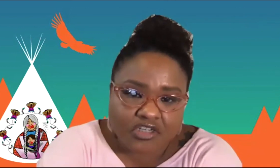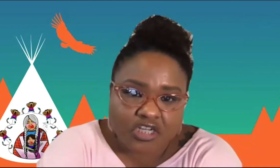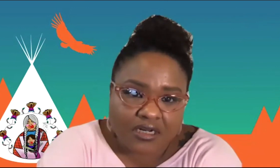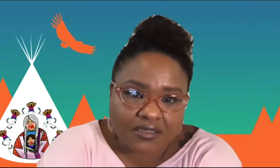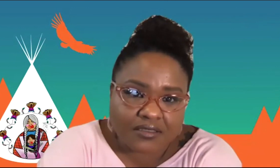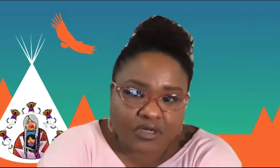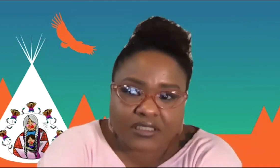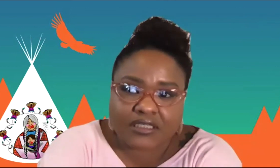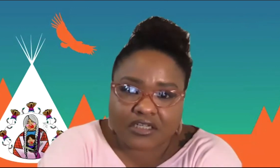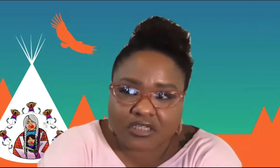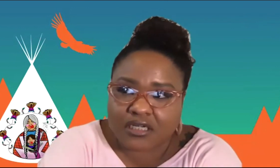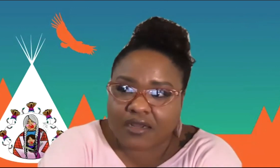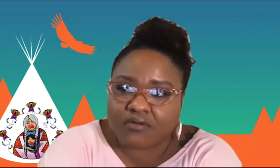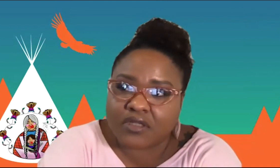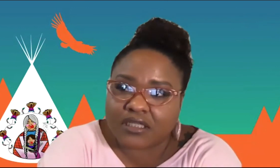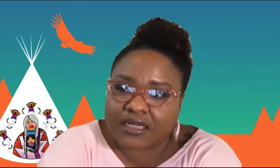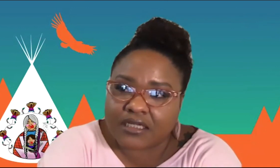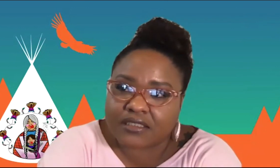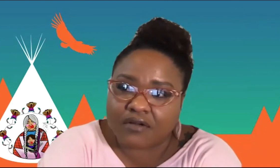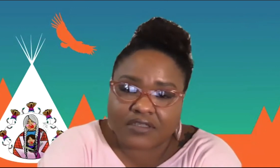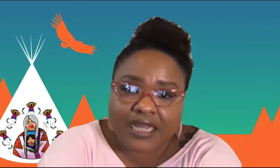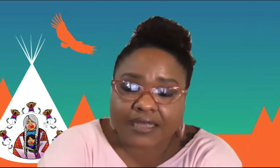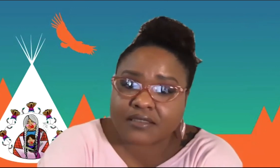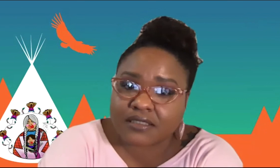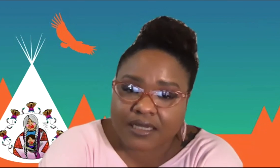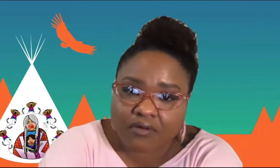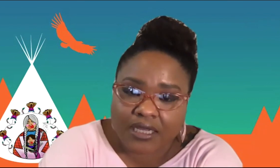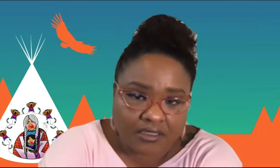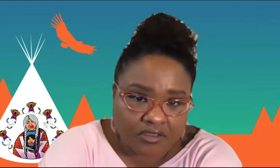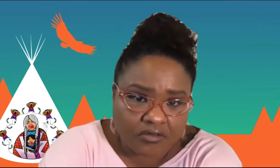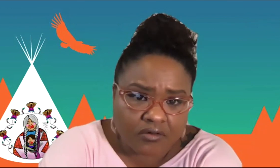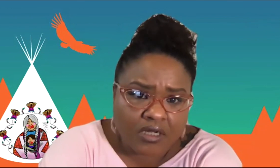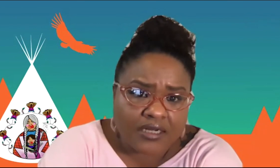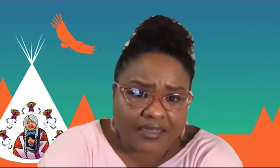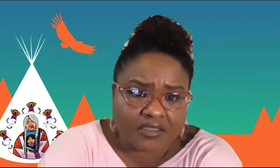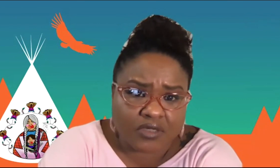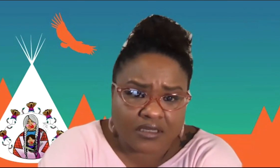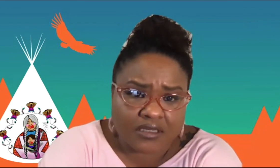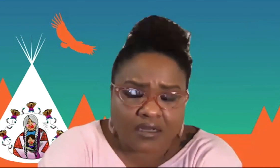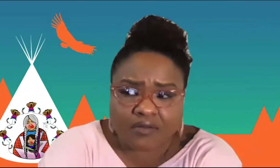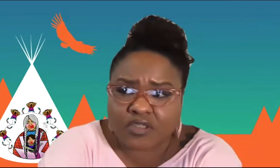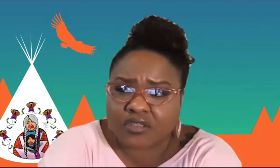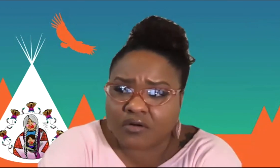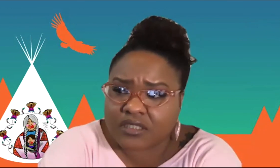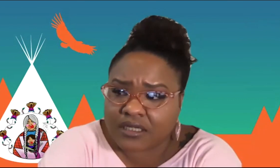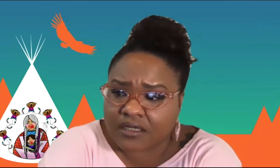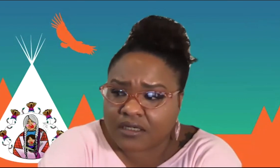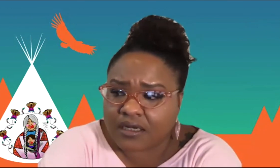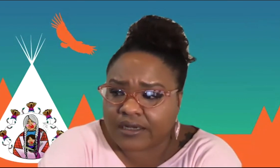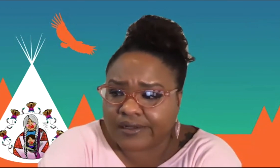that Sheena's presentation today really lended itself as an excellent segue into next week.